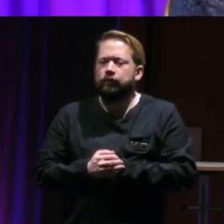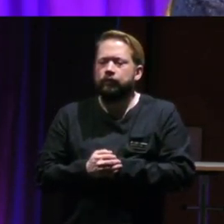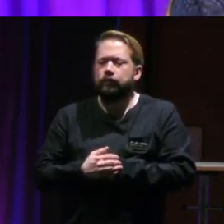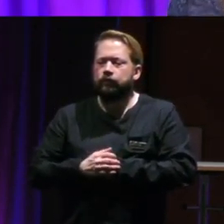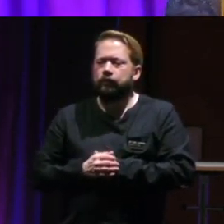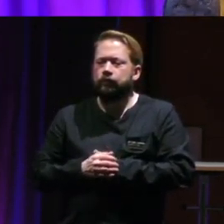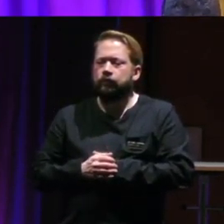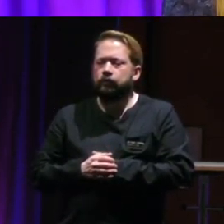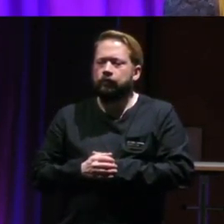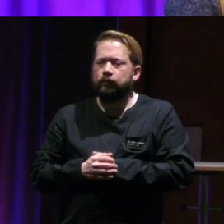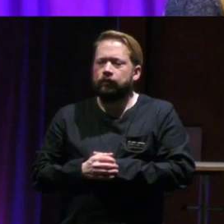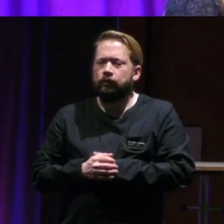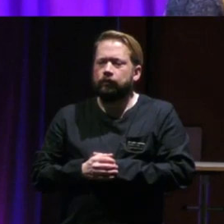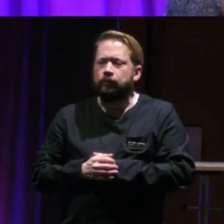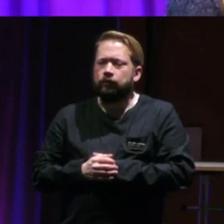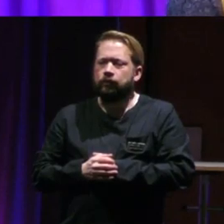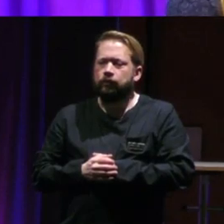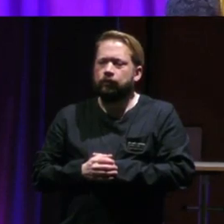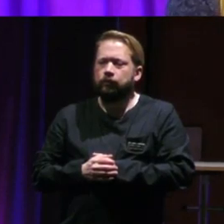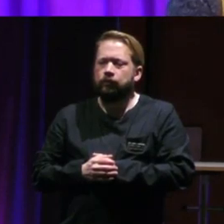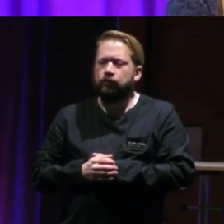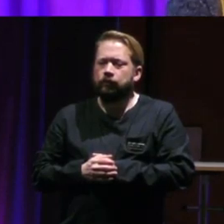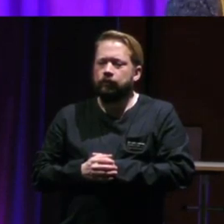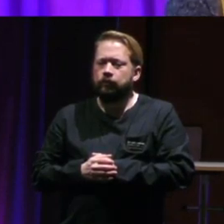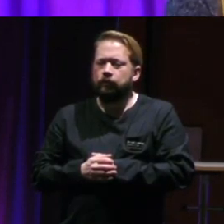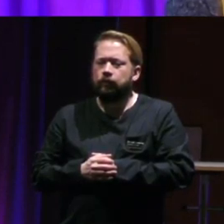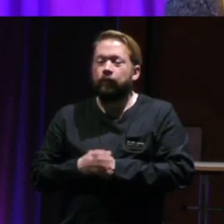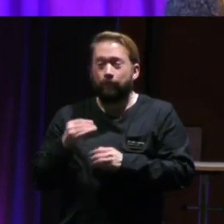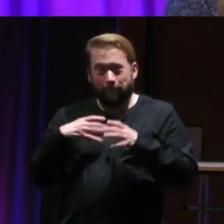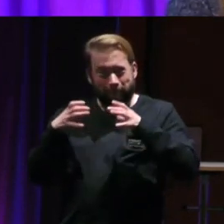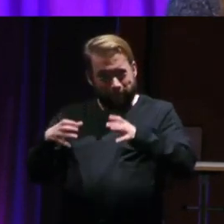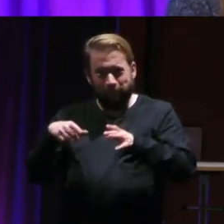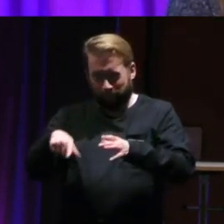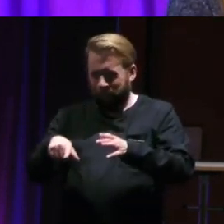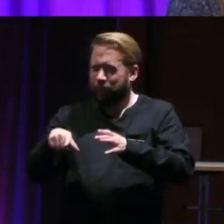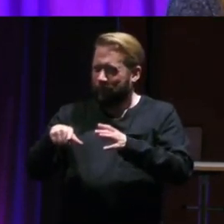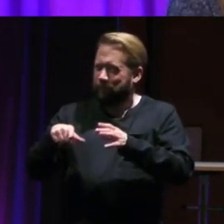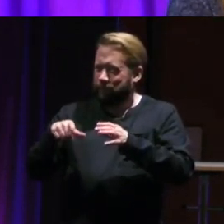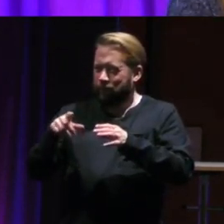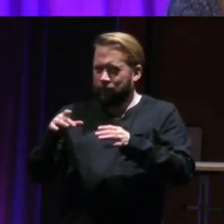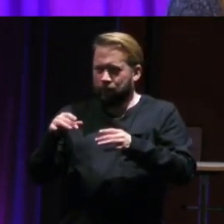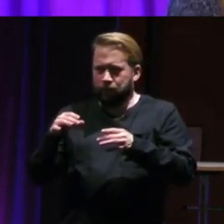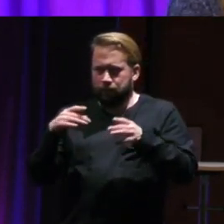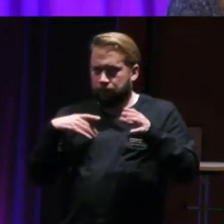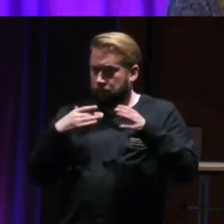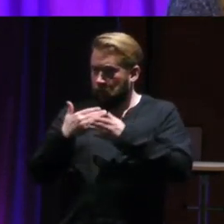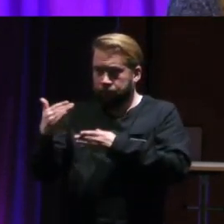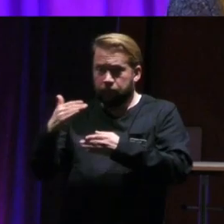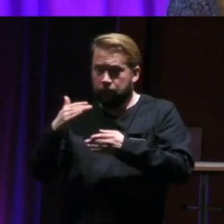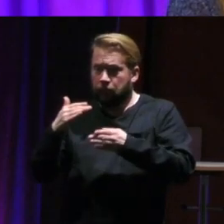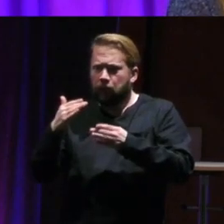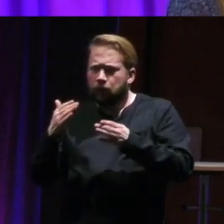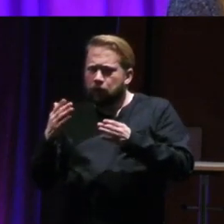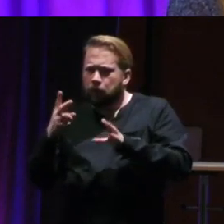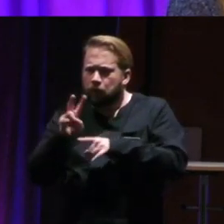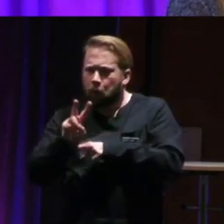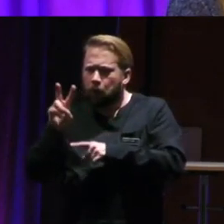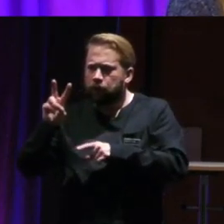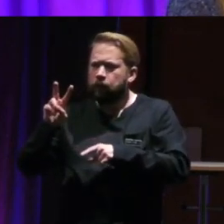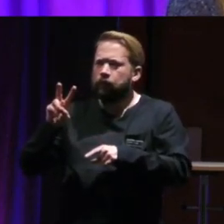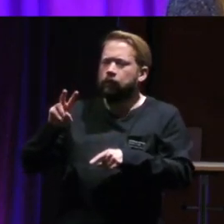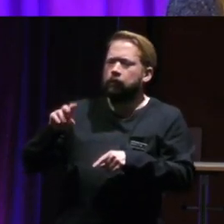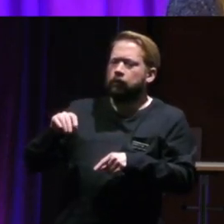the protest. So it's like 12 people being like immediately arrested. We spent like 48 hours in one